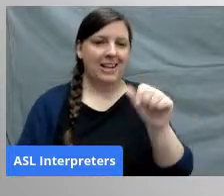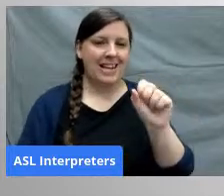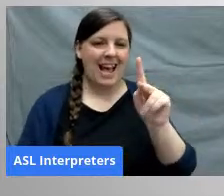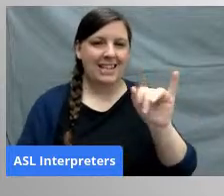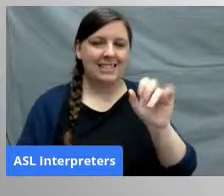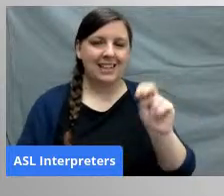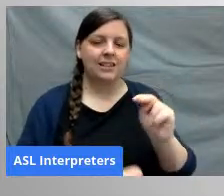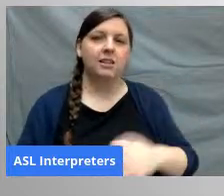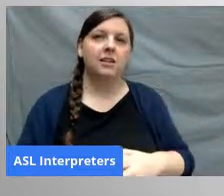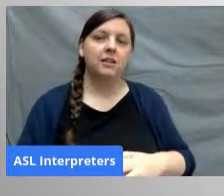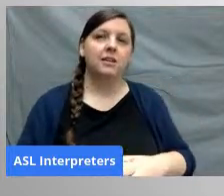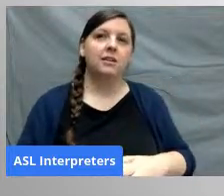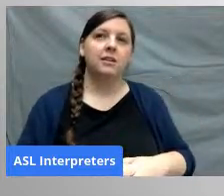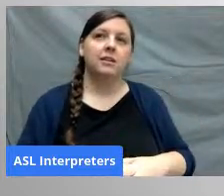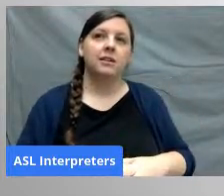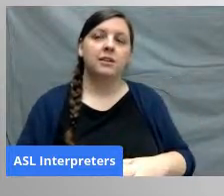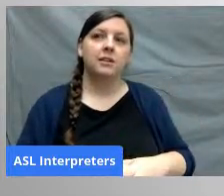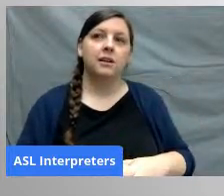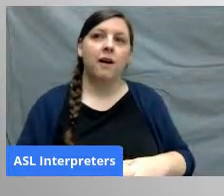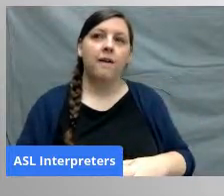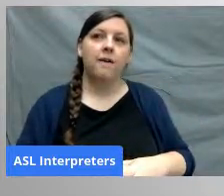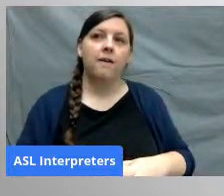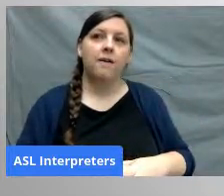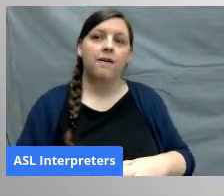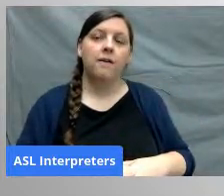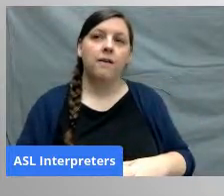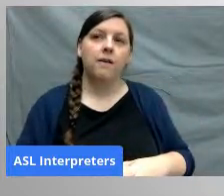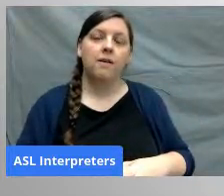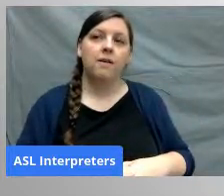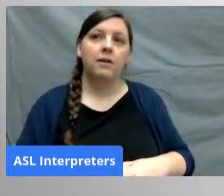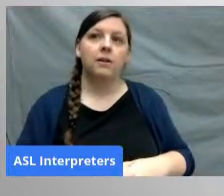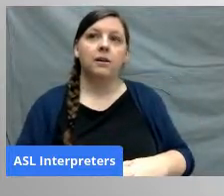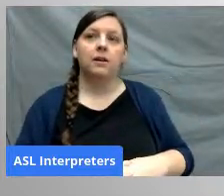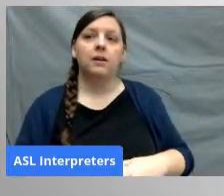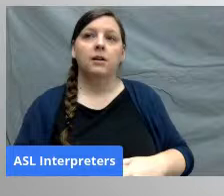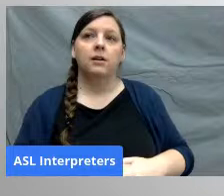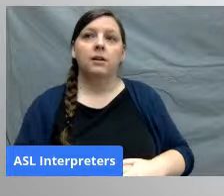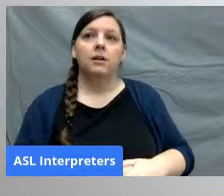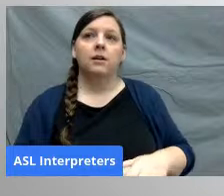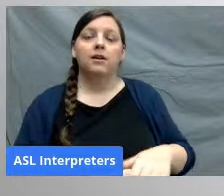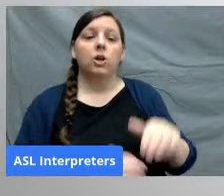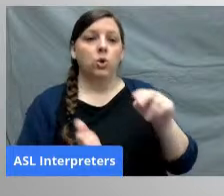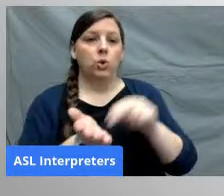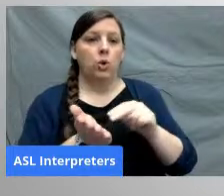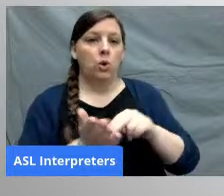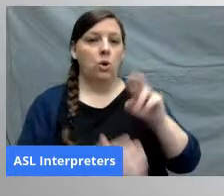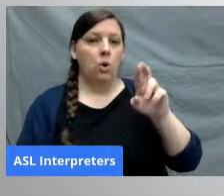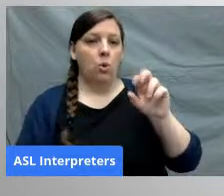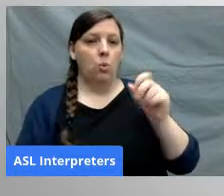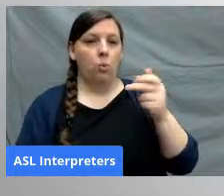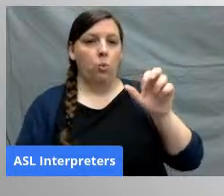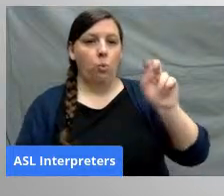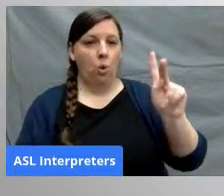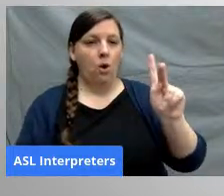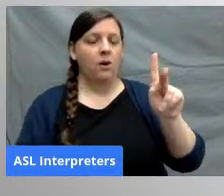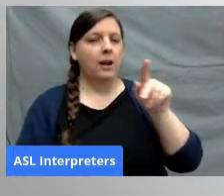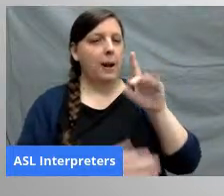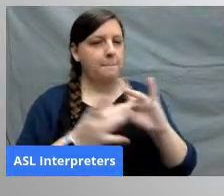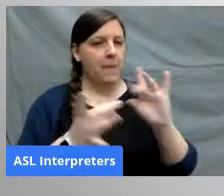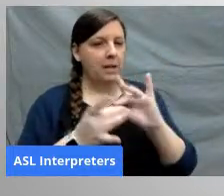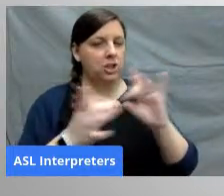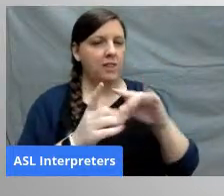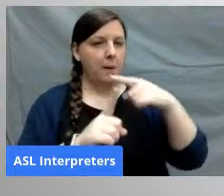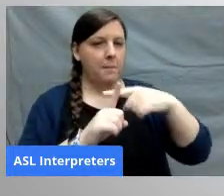Dr. Ward mentioned the positivity rate. Can you remind us, what was the positivity rate when we